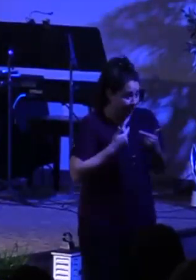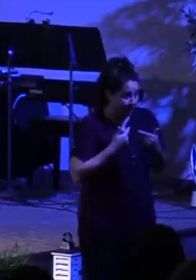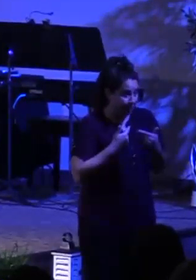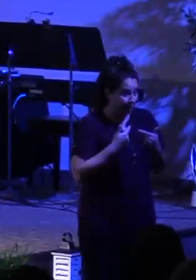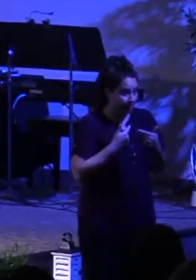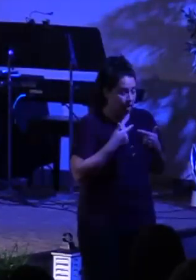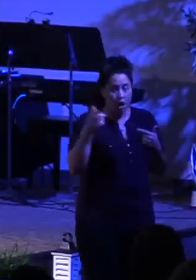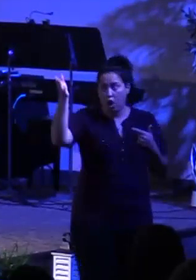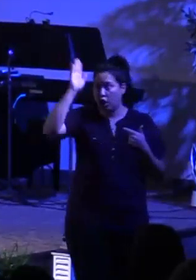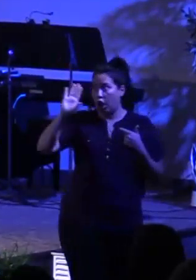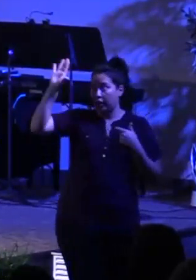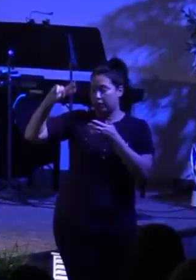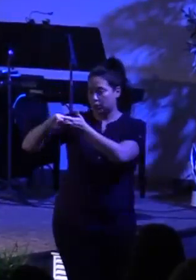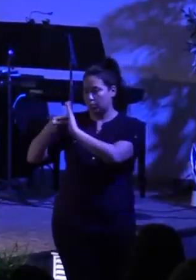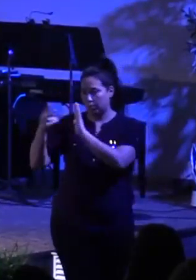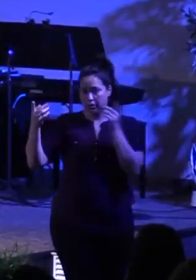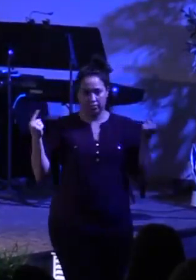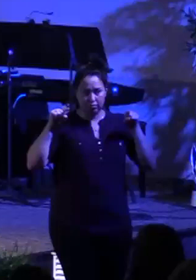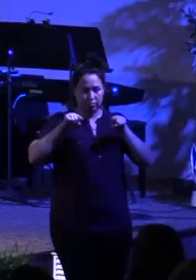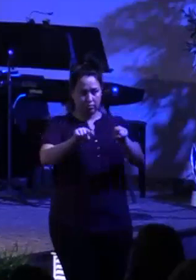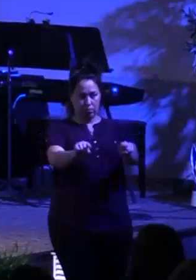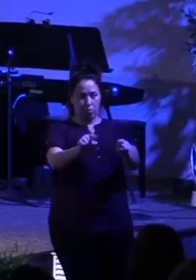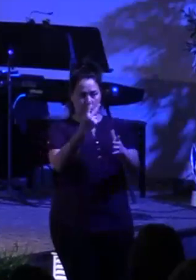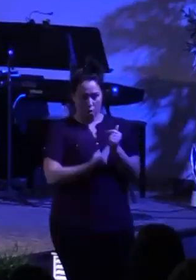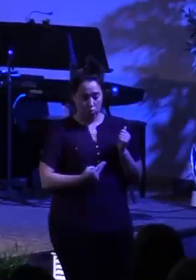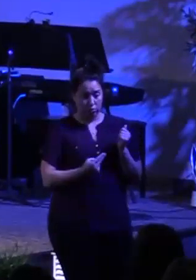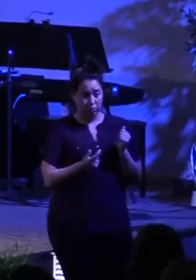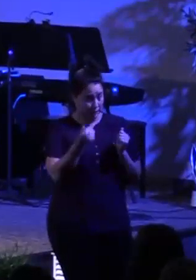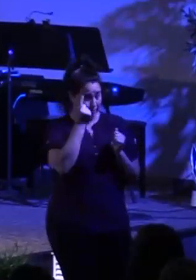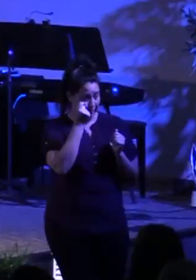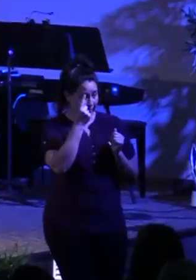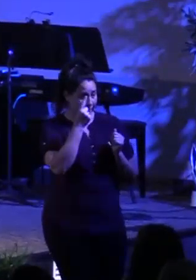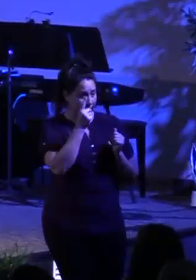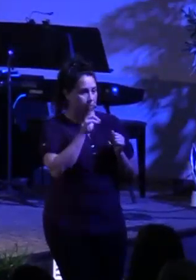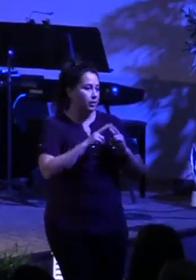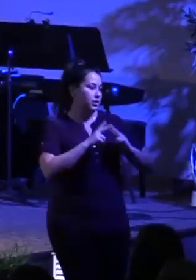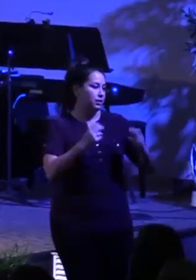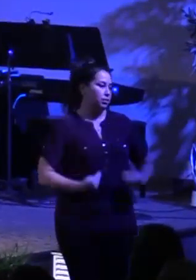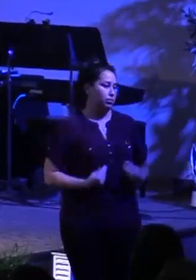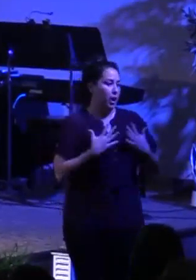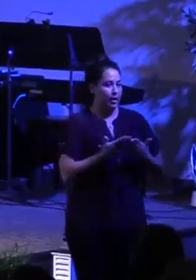in alignment with God's purposes. That make sense? So it's a very aspirational thing that we want to do here.